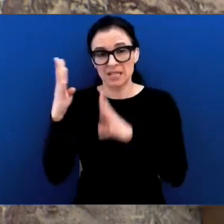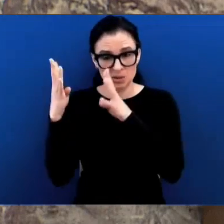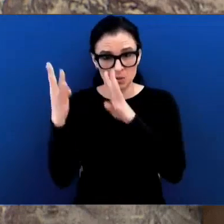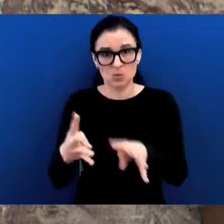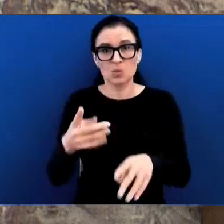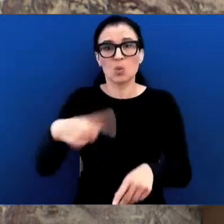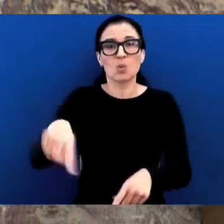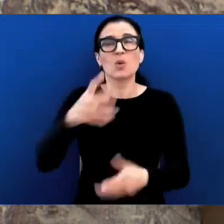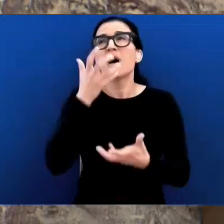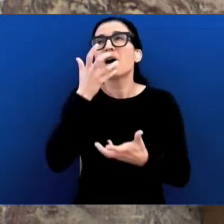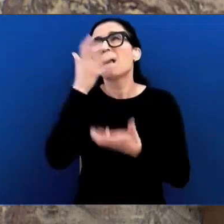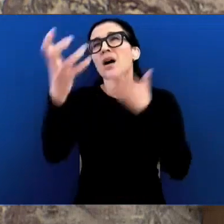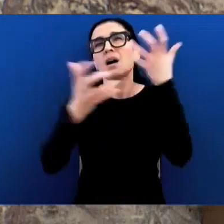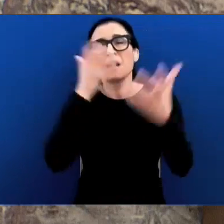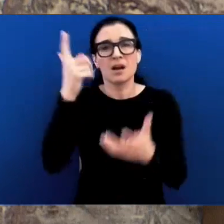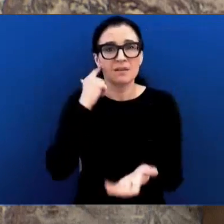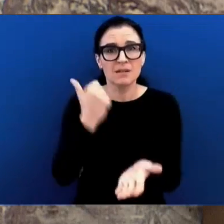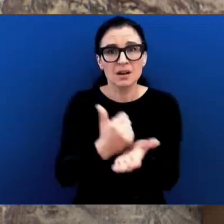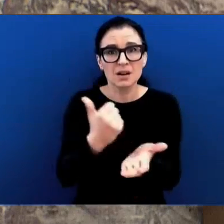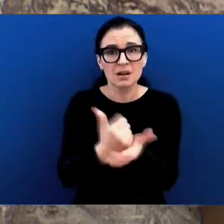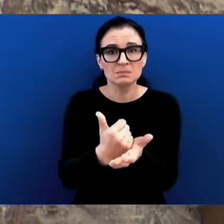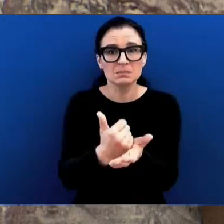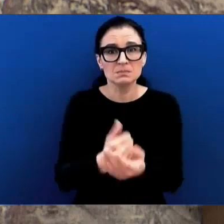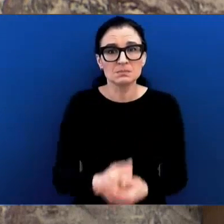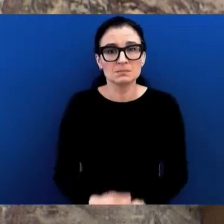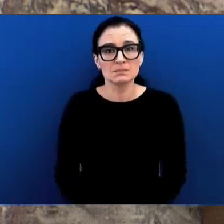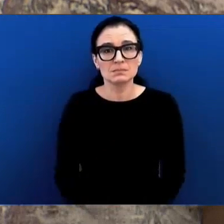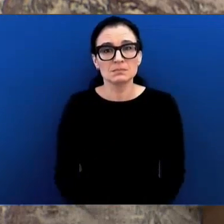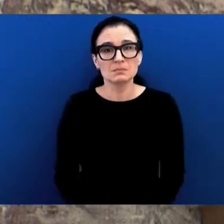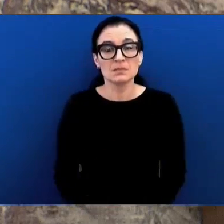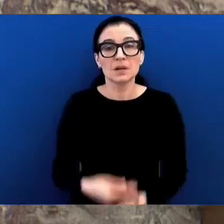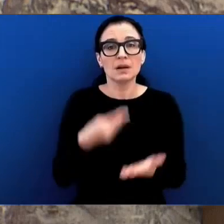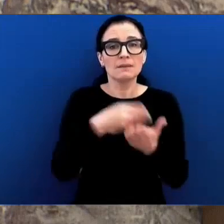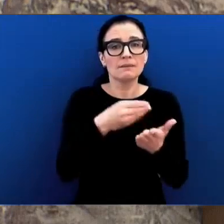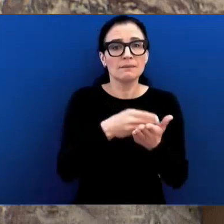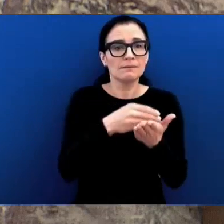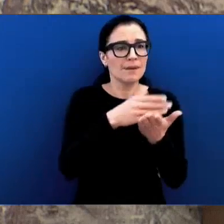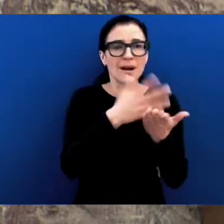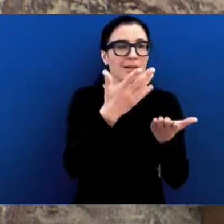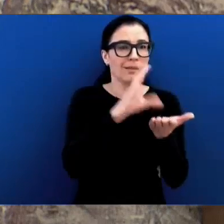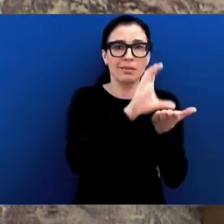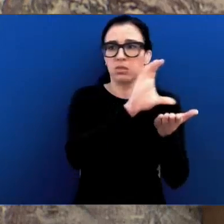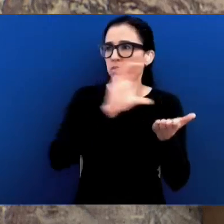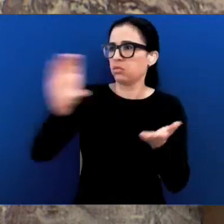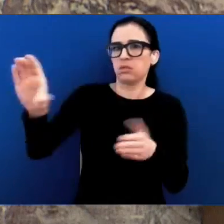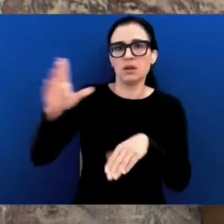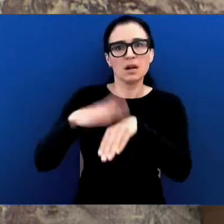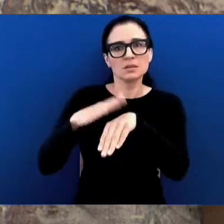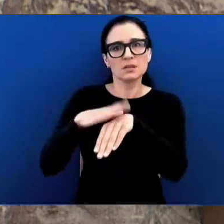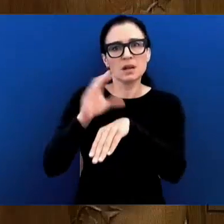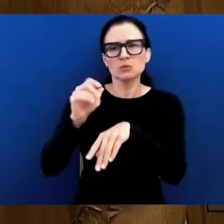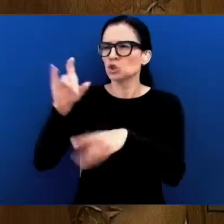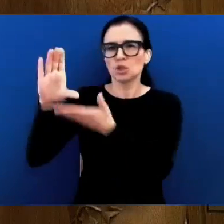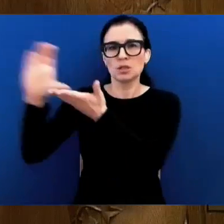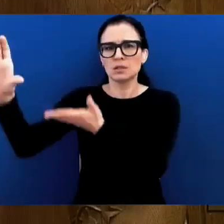funds to consultants rather than supporting those who desperately need relief?